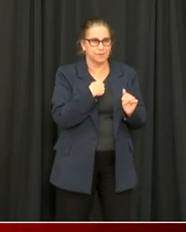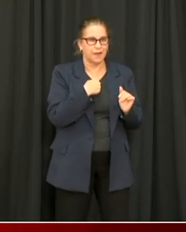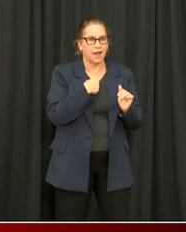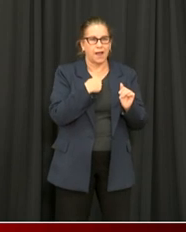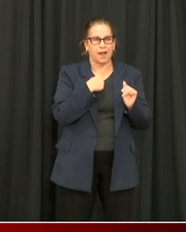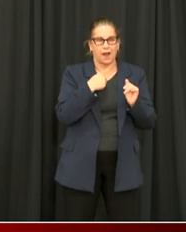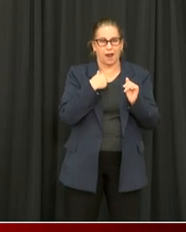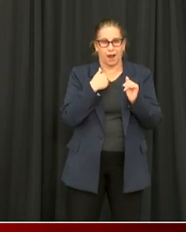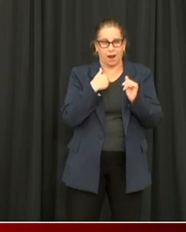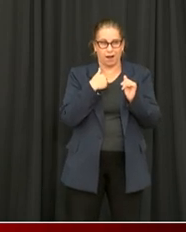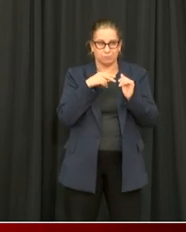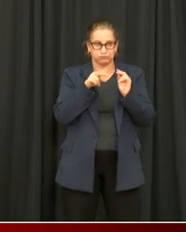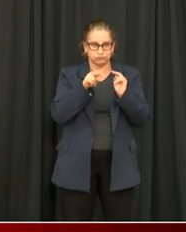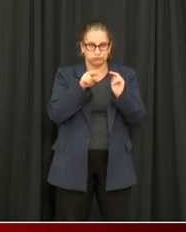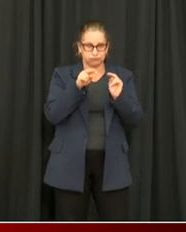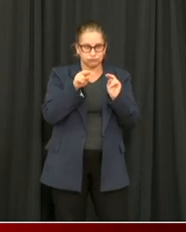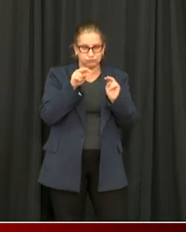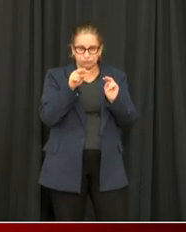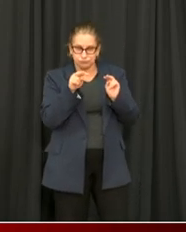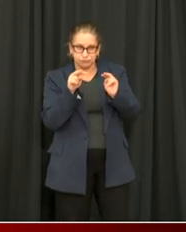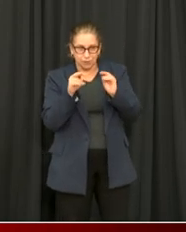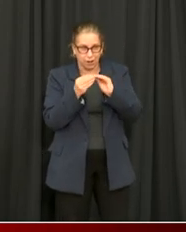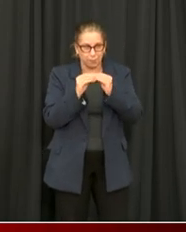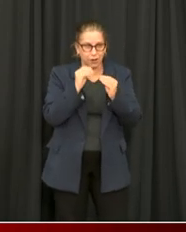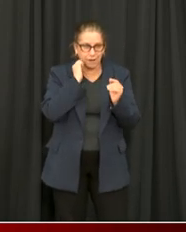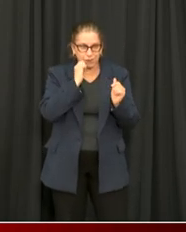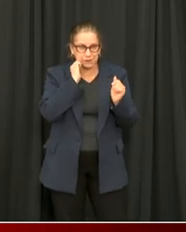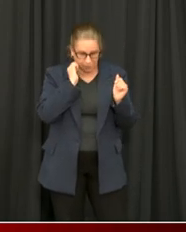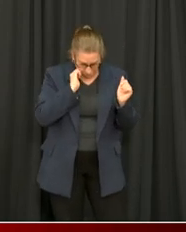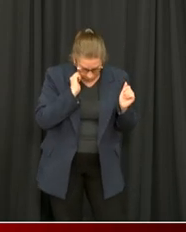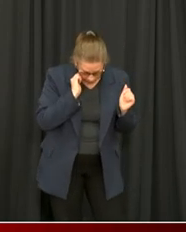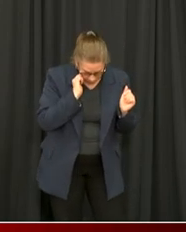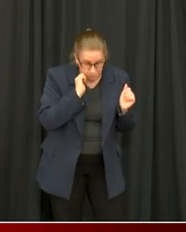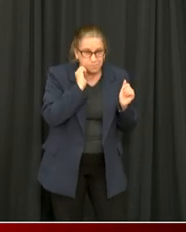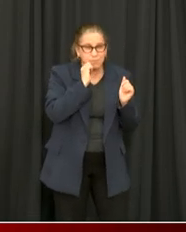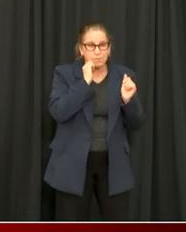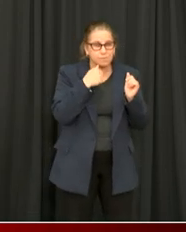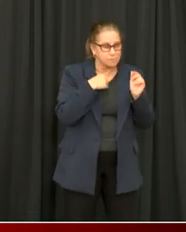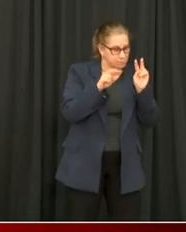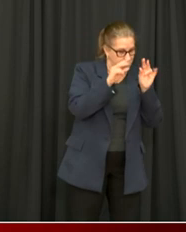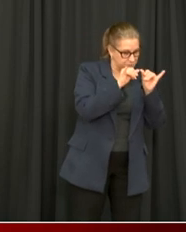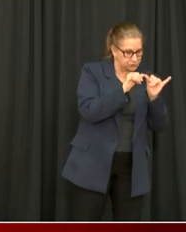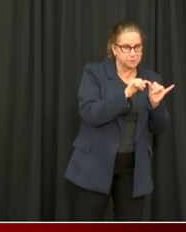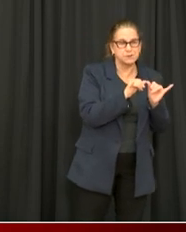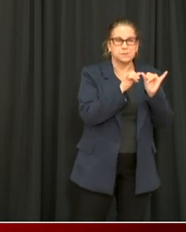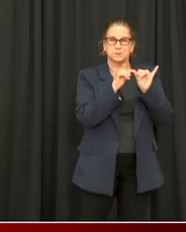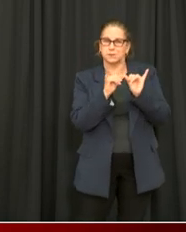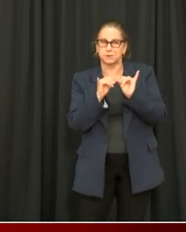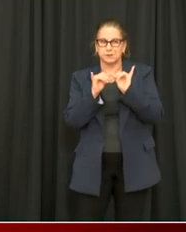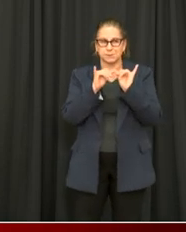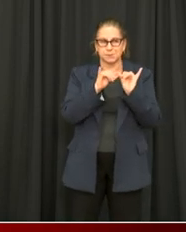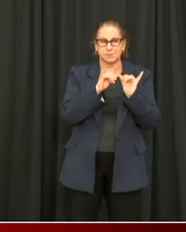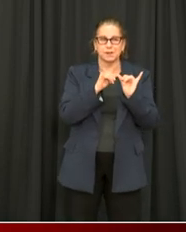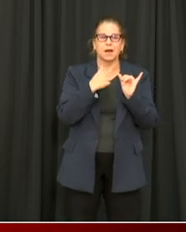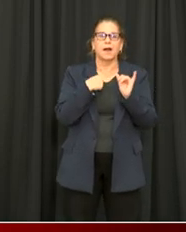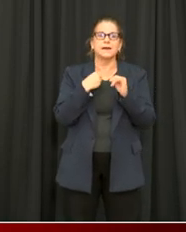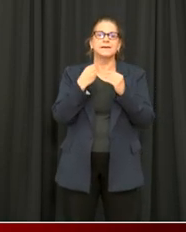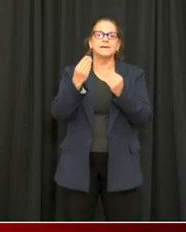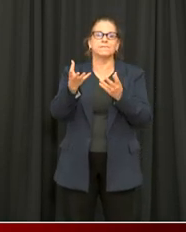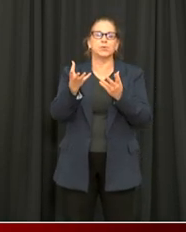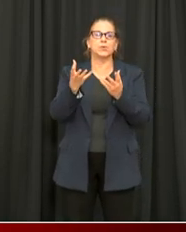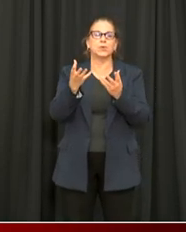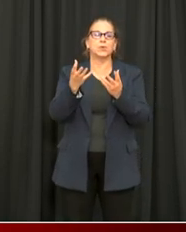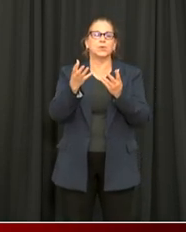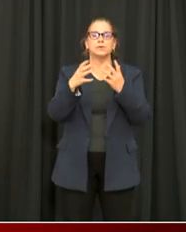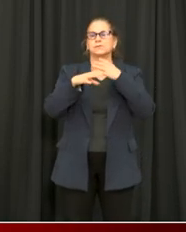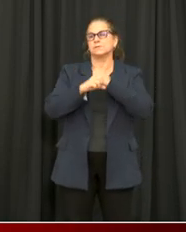in and look at staff performance on a daily basis and see where they are performing, which isn't what we report out. So we report out,